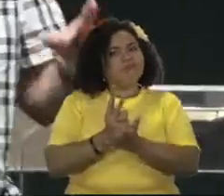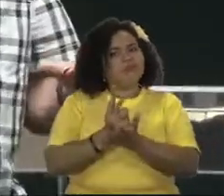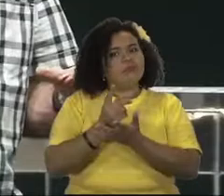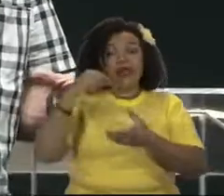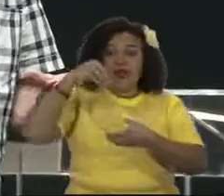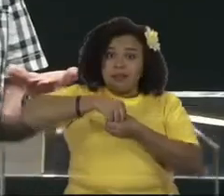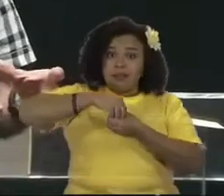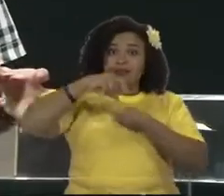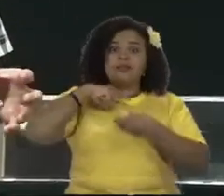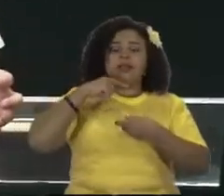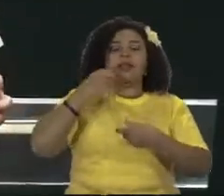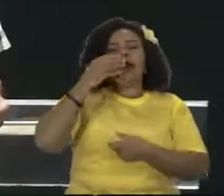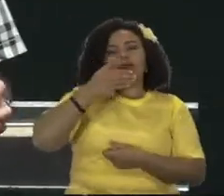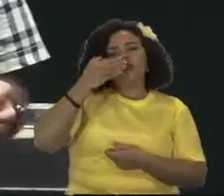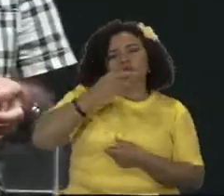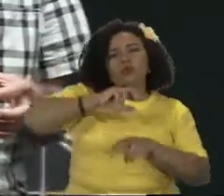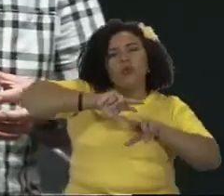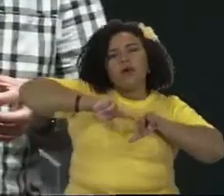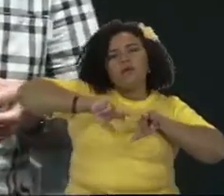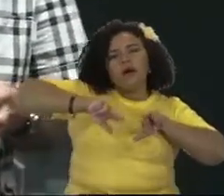need sugar.